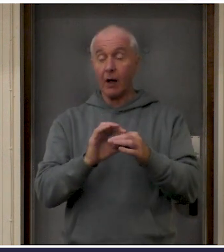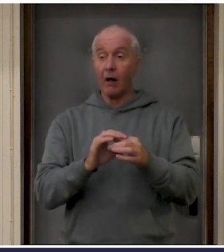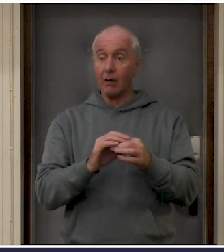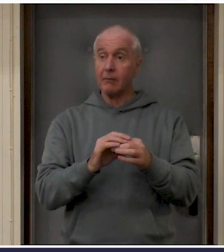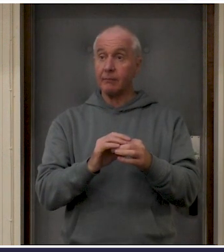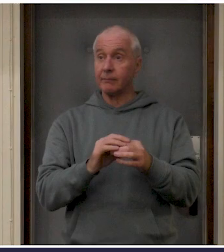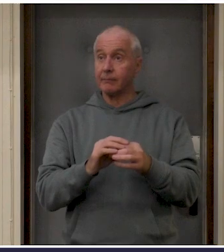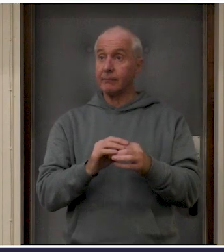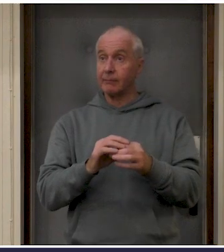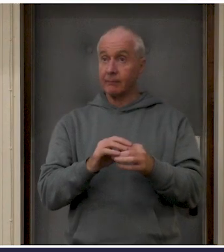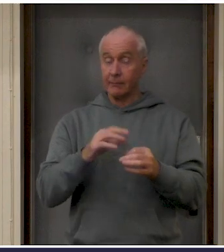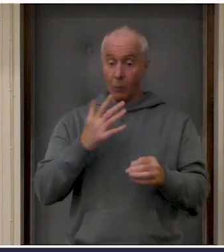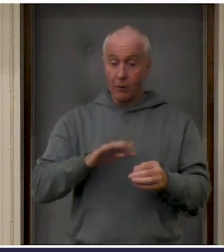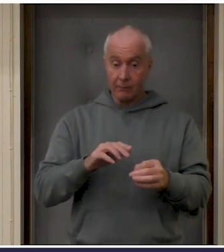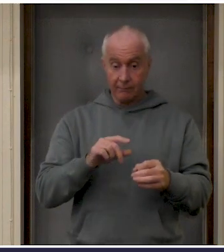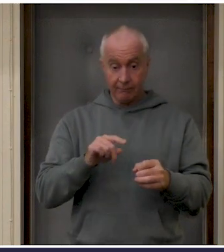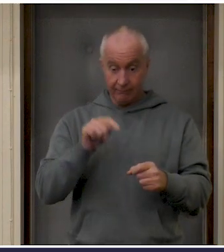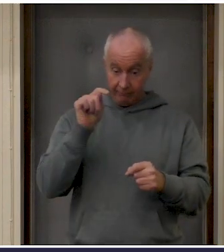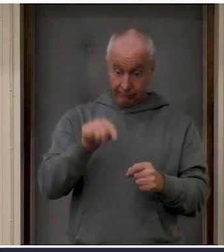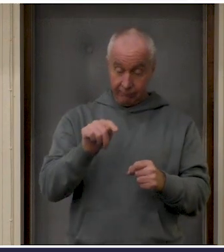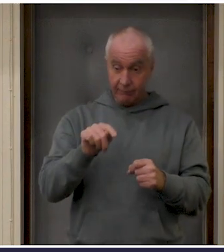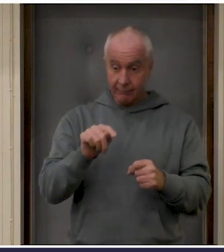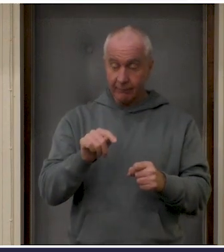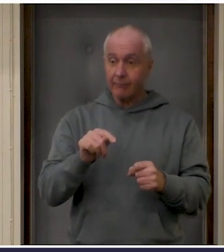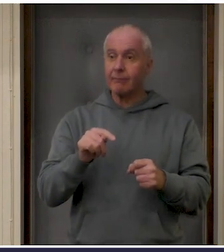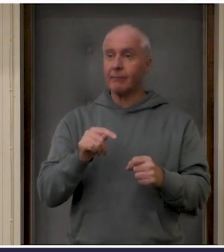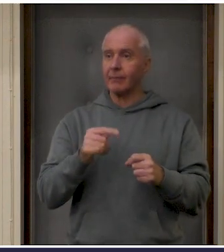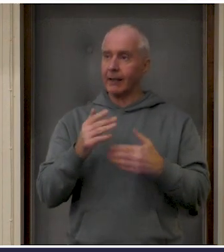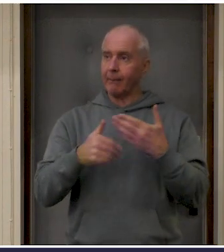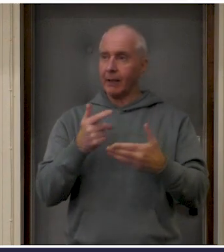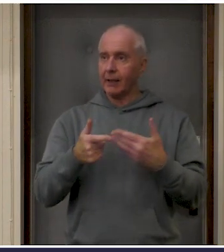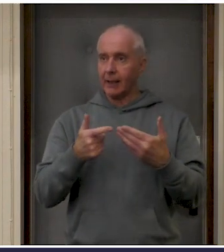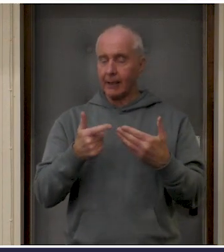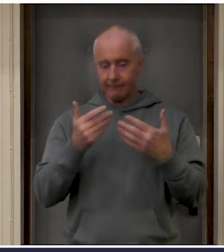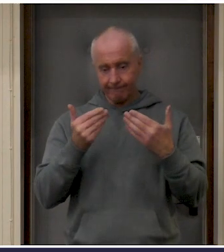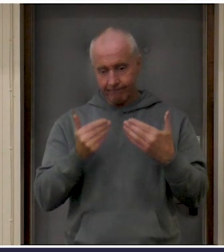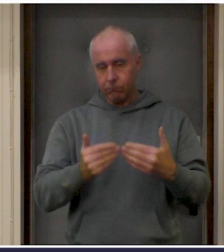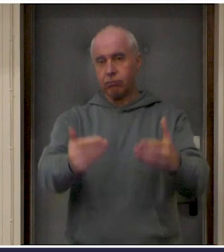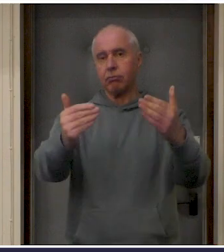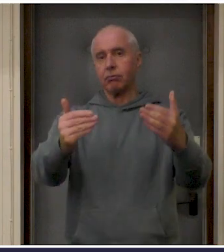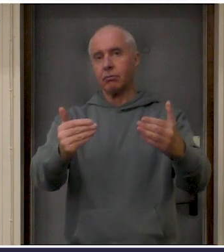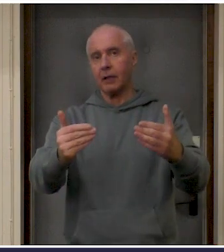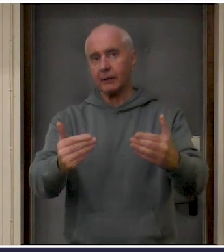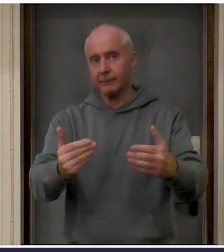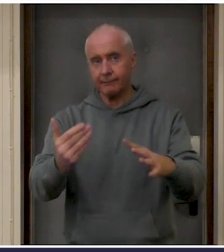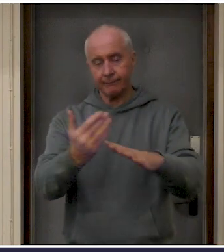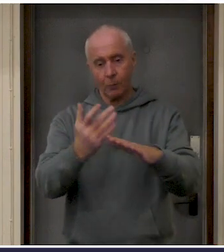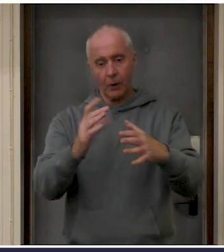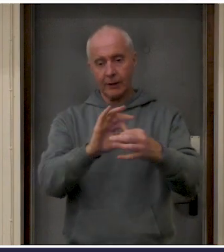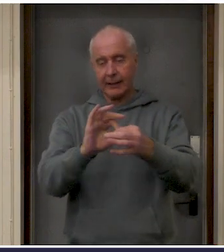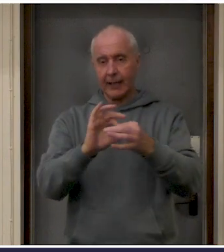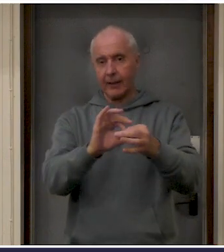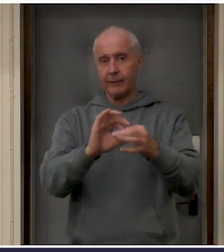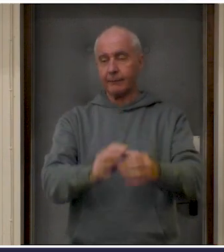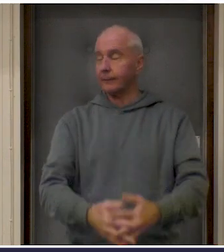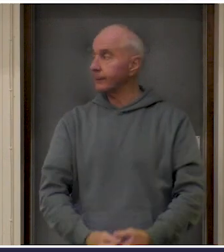say, here's the technology we want, that's good direction from governments, and it can enable people to coalesce around a single technology and